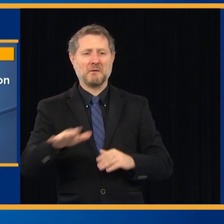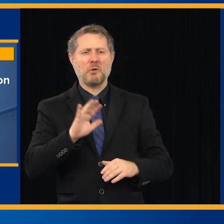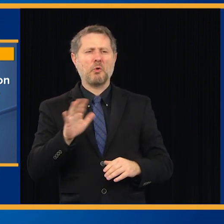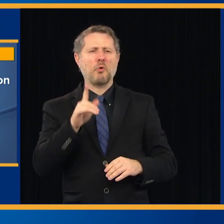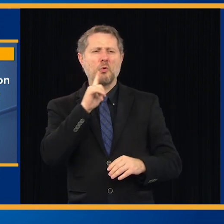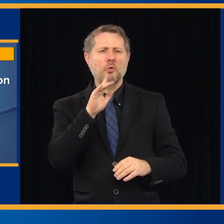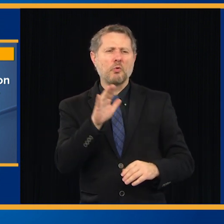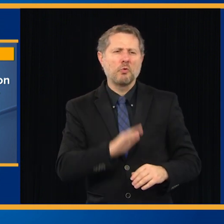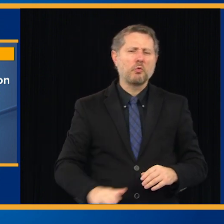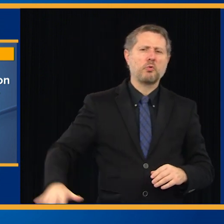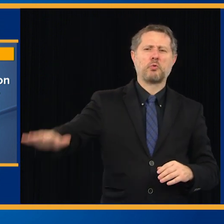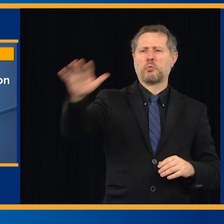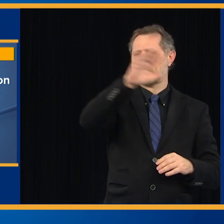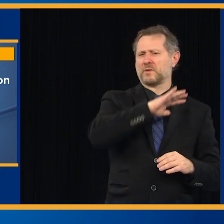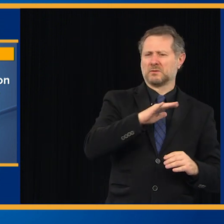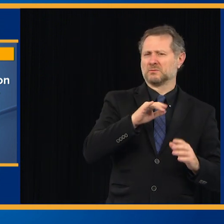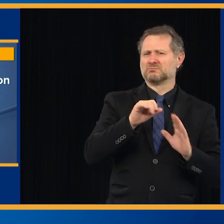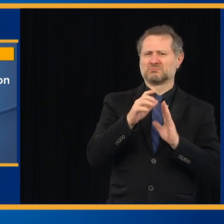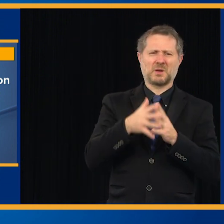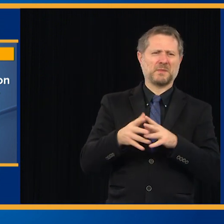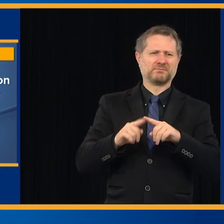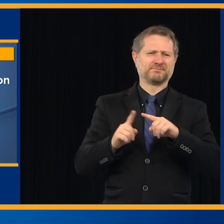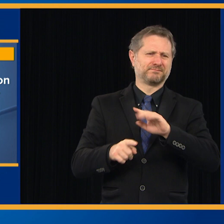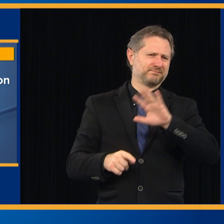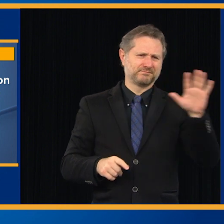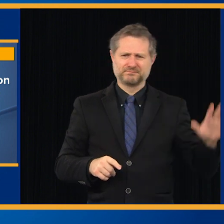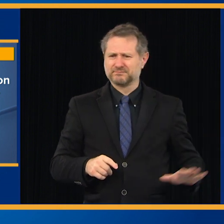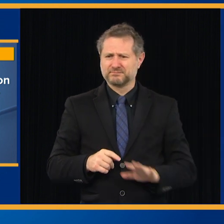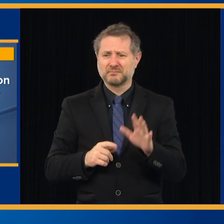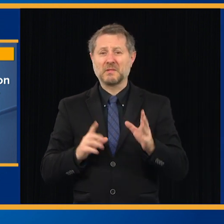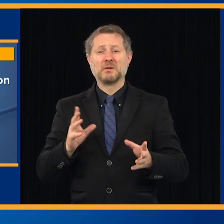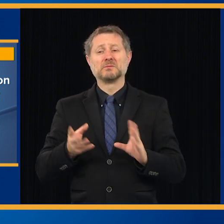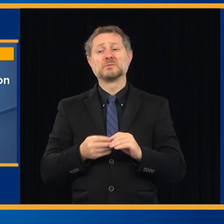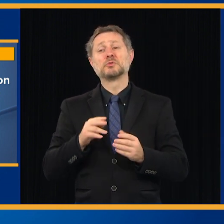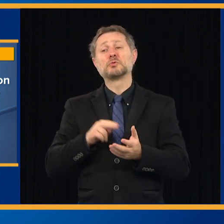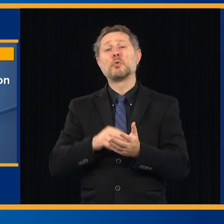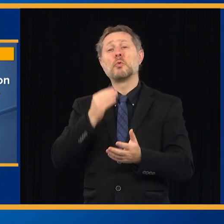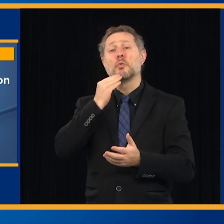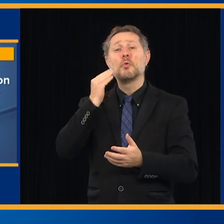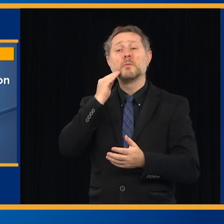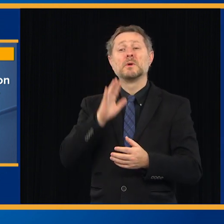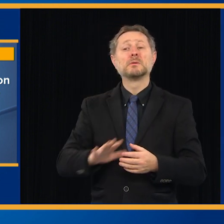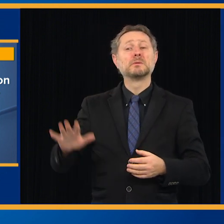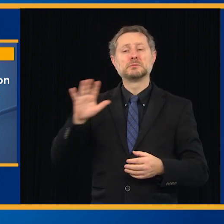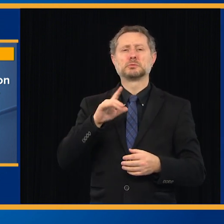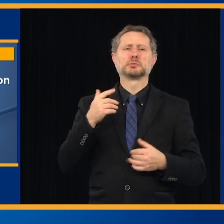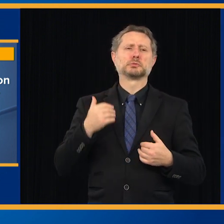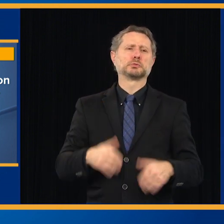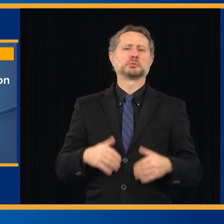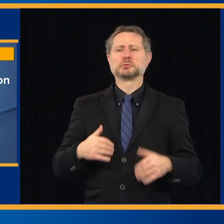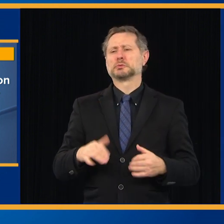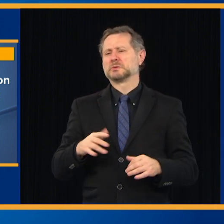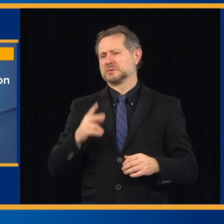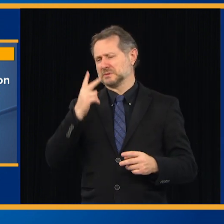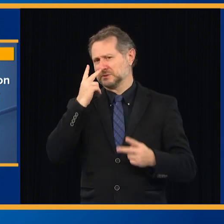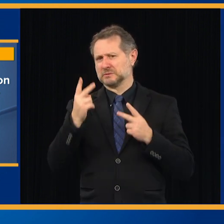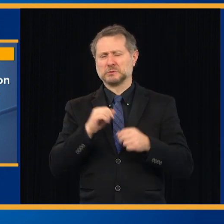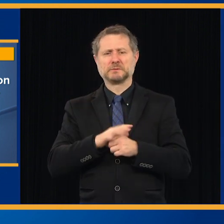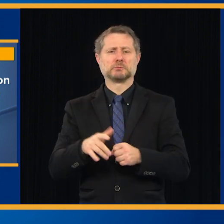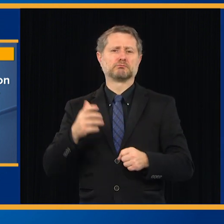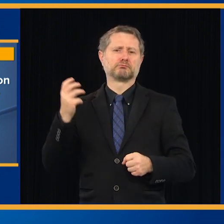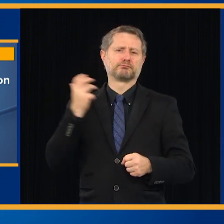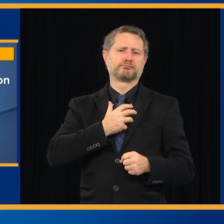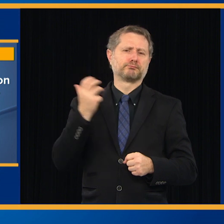Nursing homes generally all across the country have seen the COVID virus